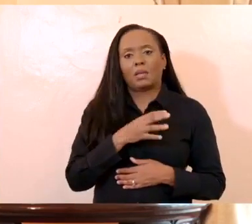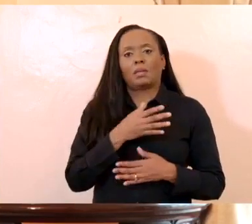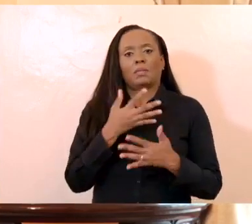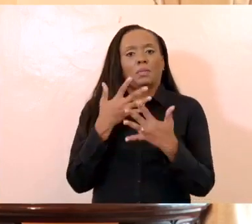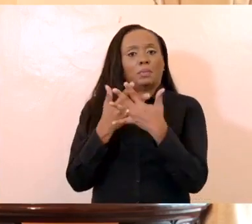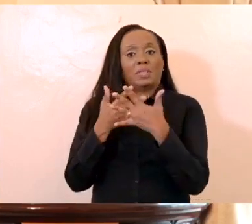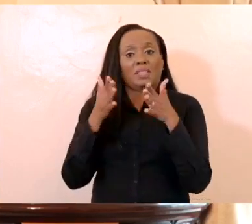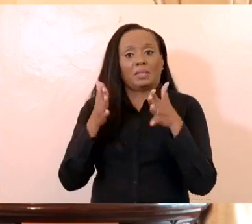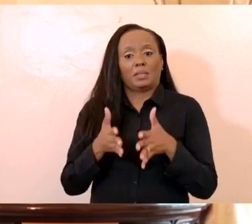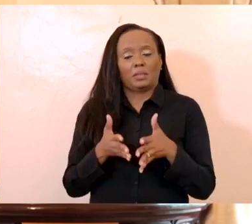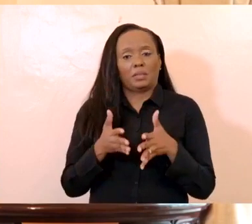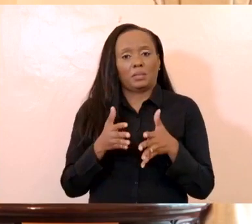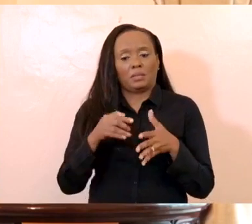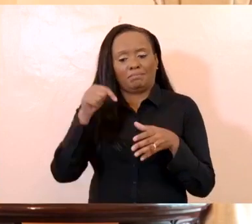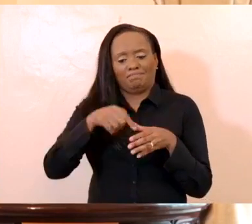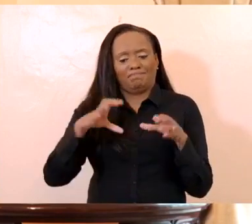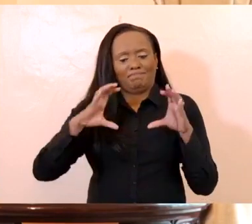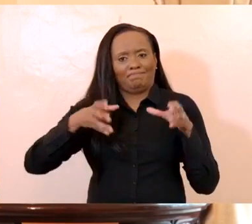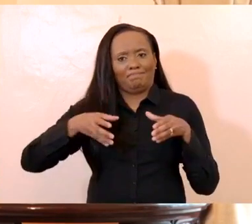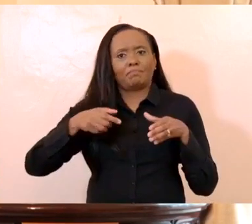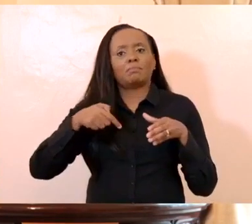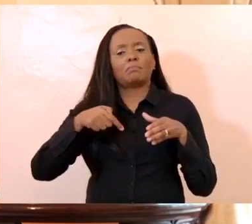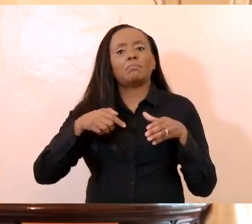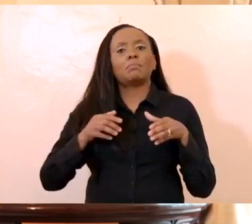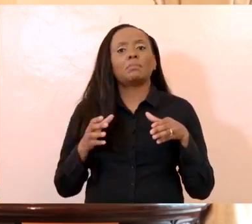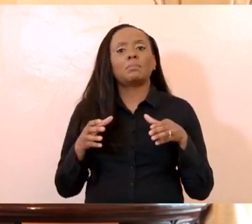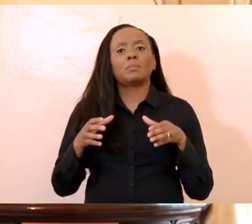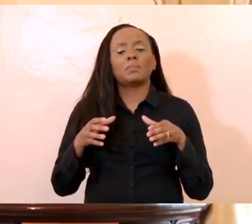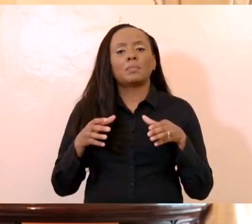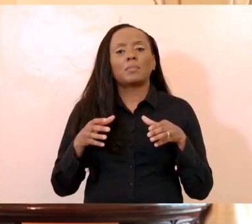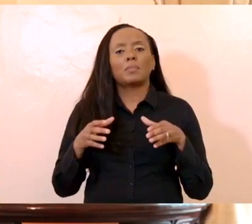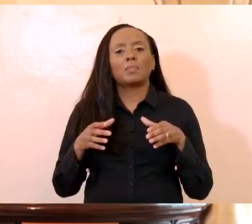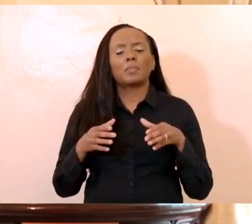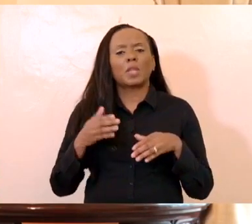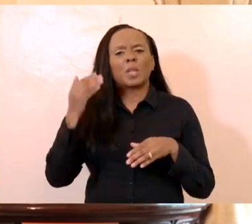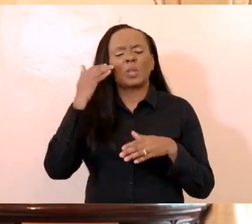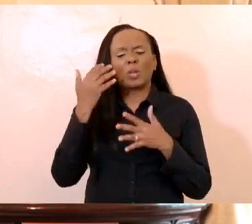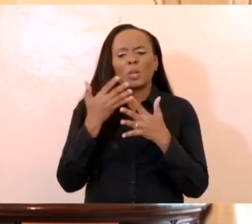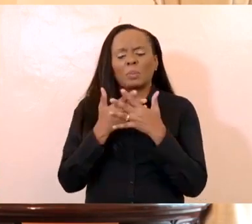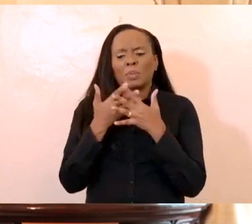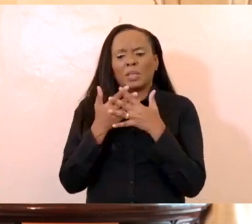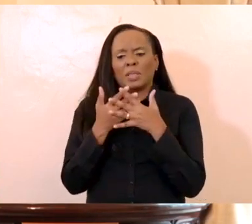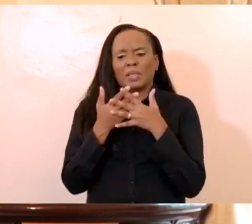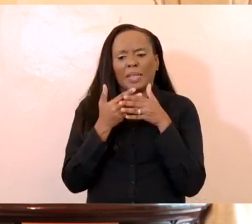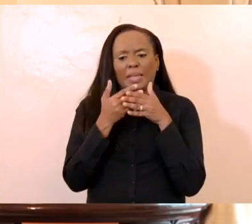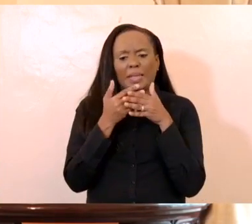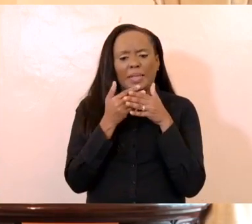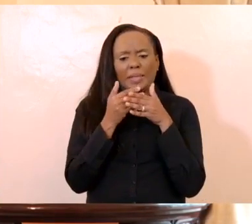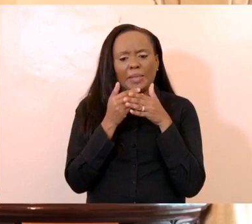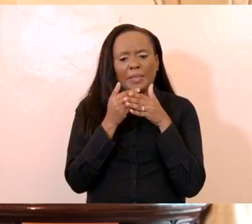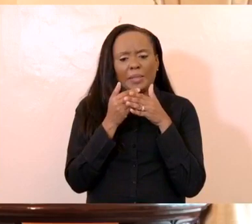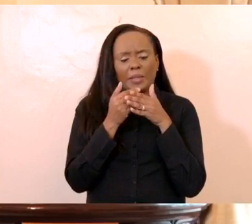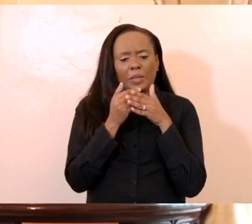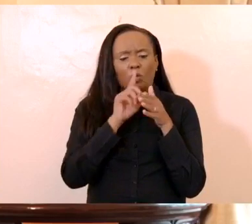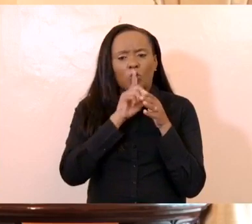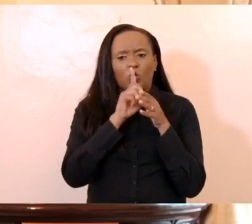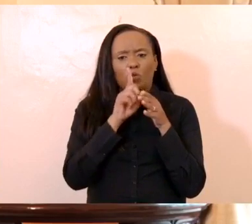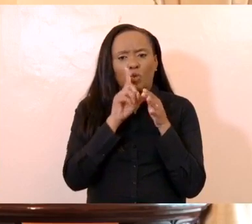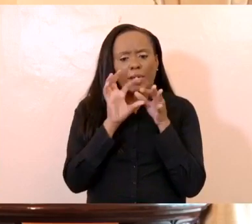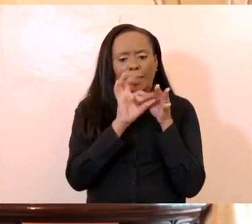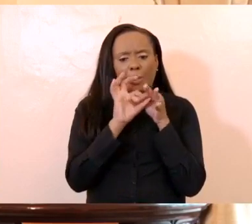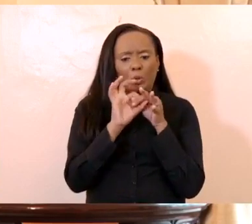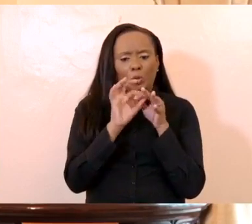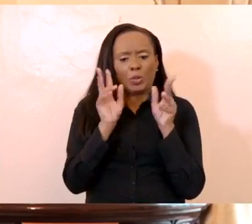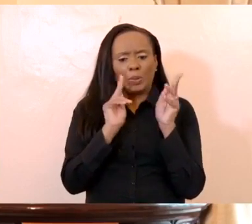Majesty's Prison Dodds. And because of the closed nature of a prison system, things spread very quickly in the prison system. So anytime you have a